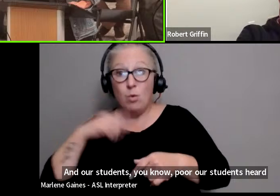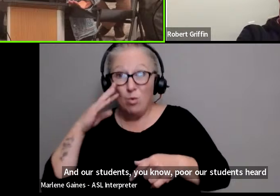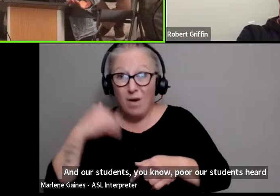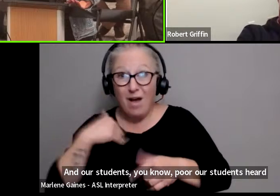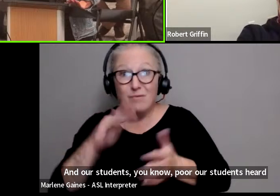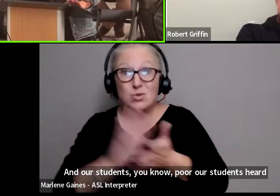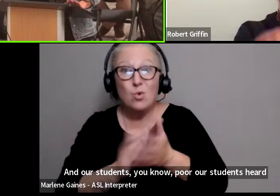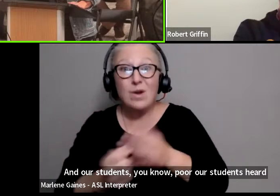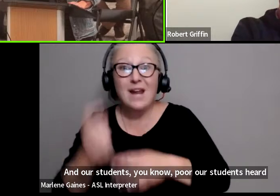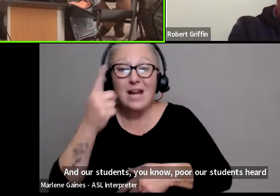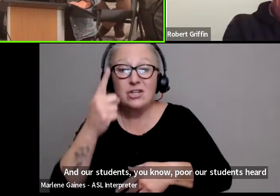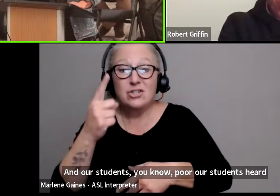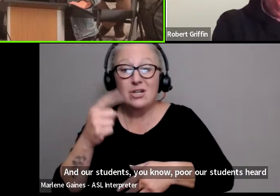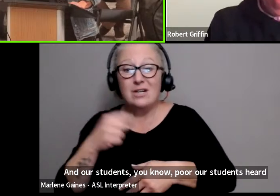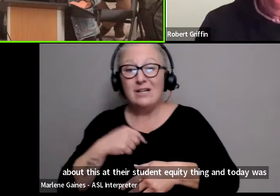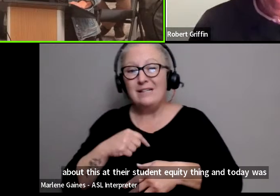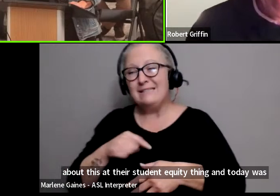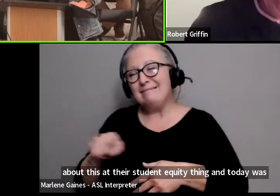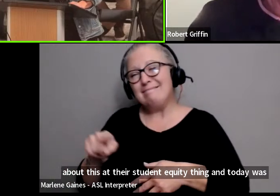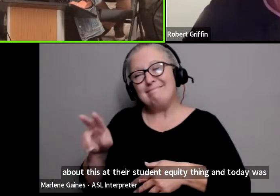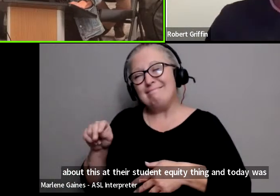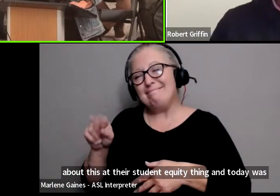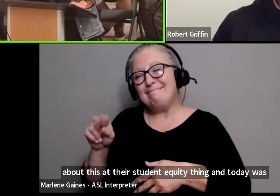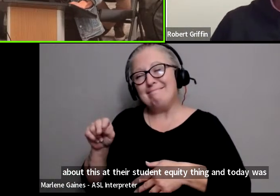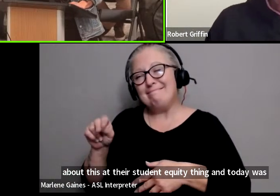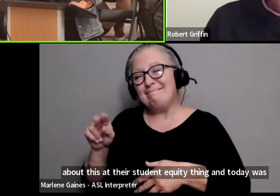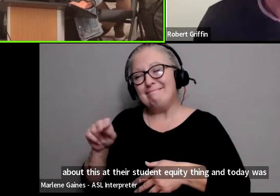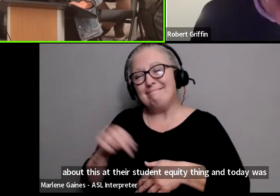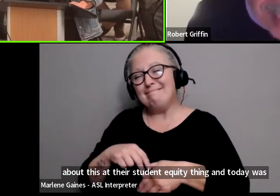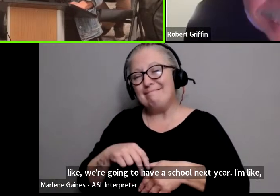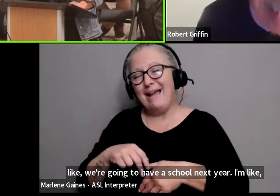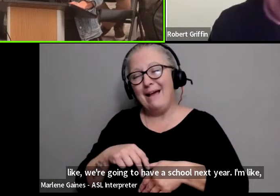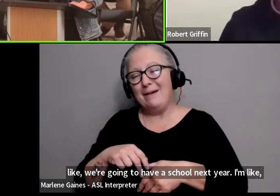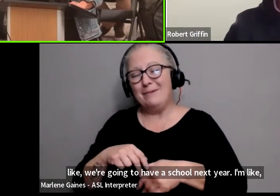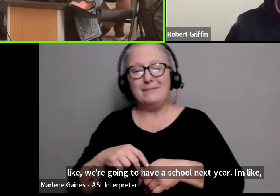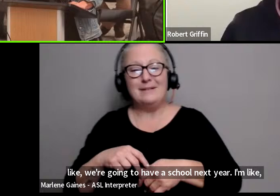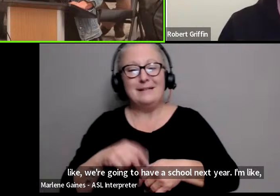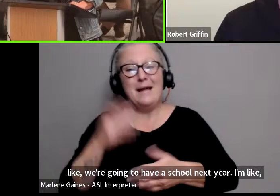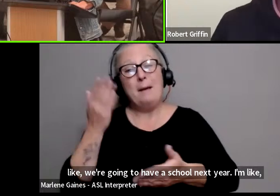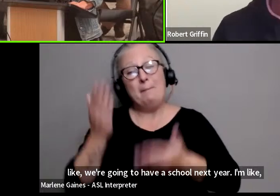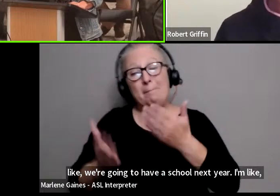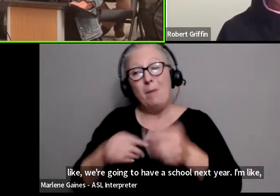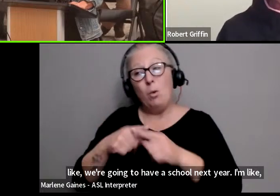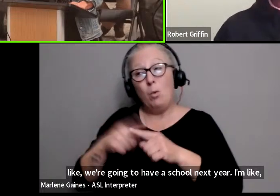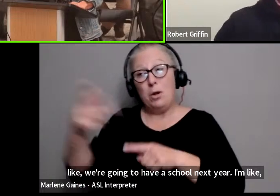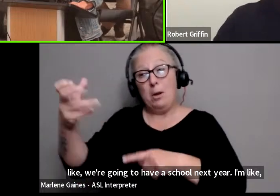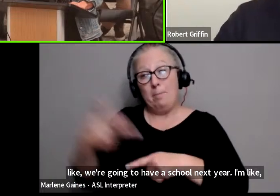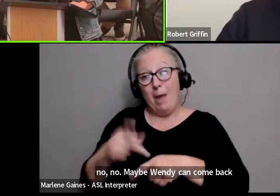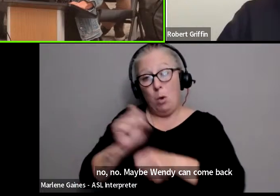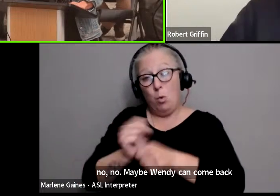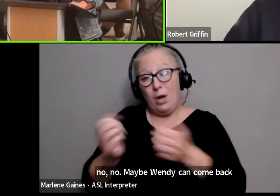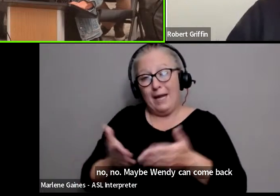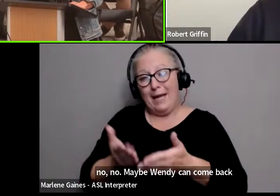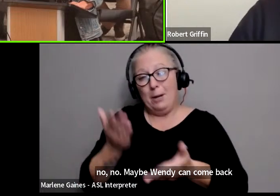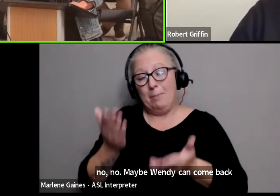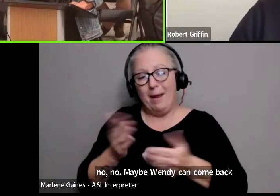I'm like, no, no. Maybe when you can come back and work here.